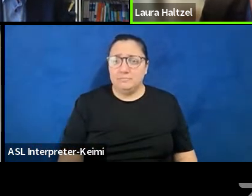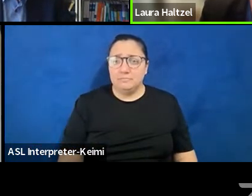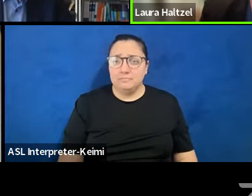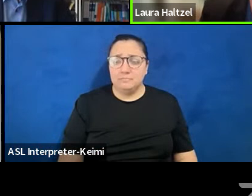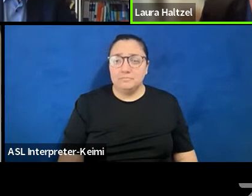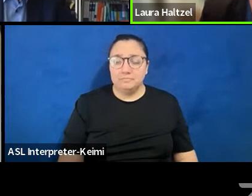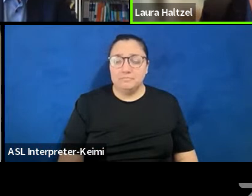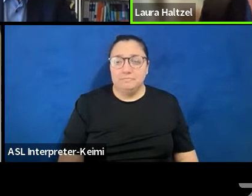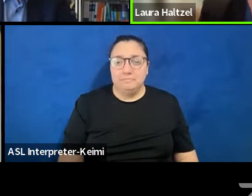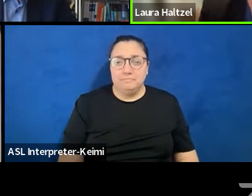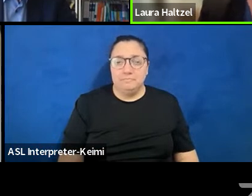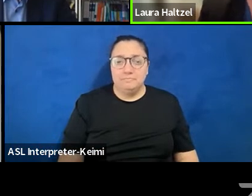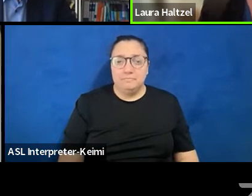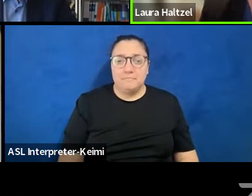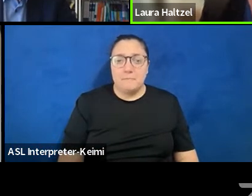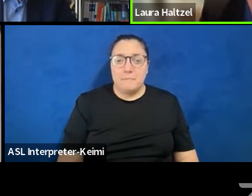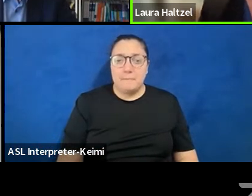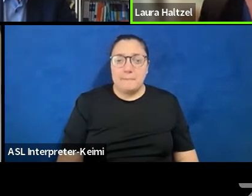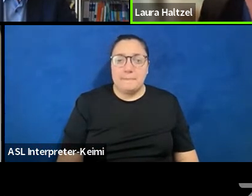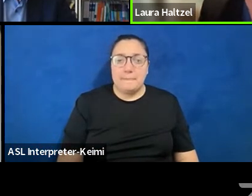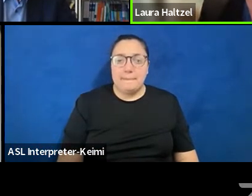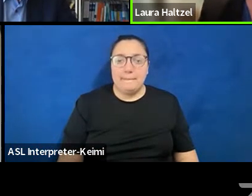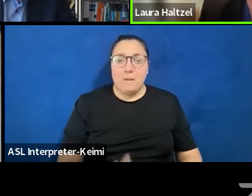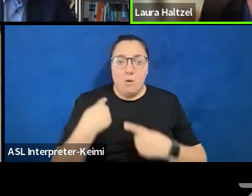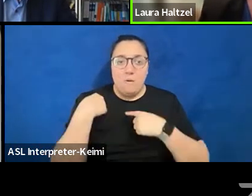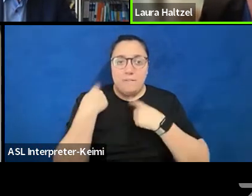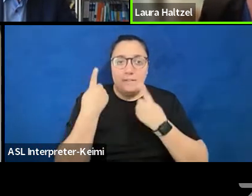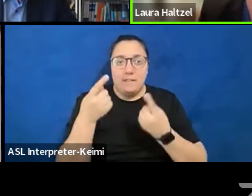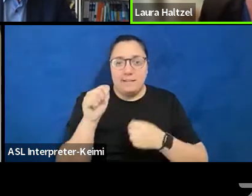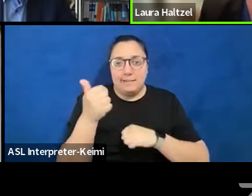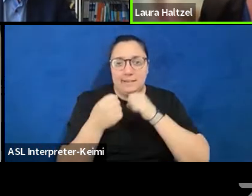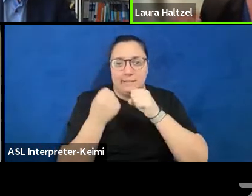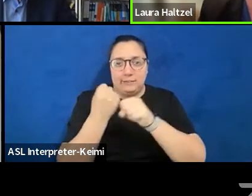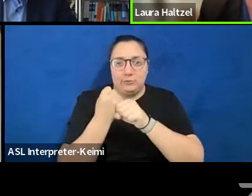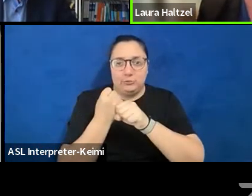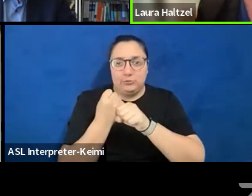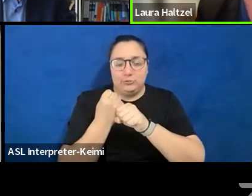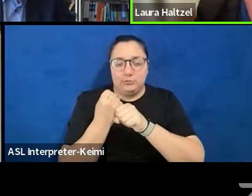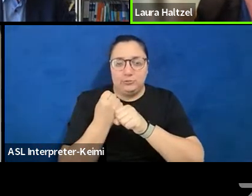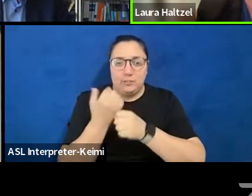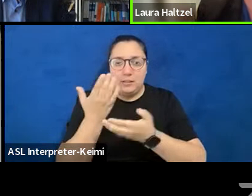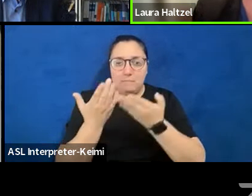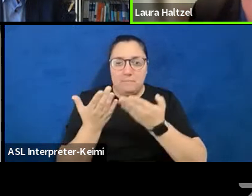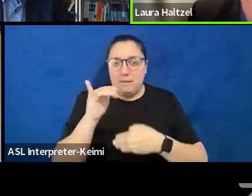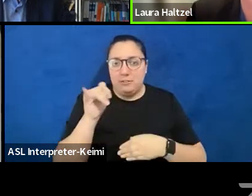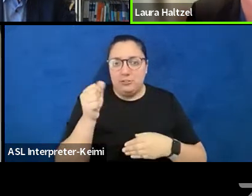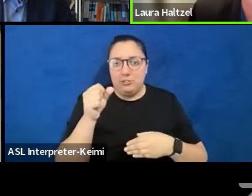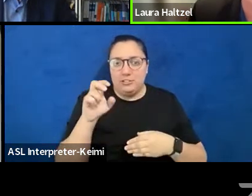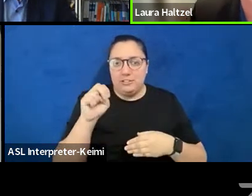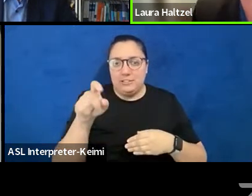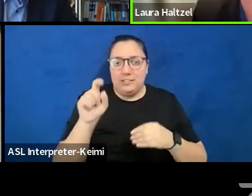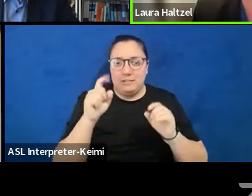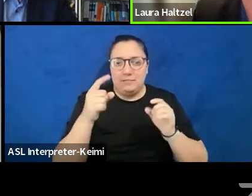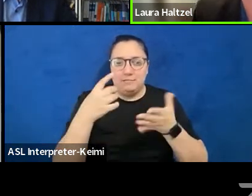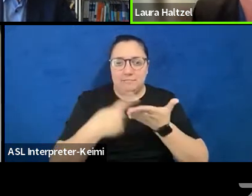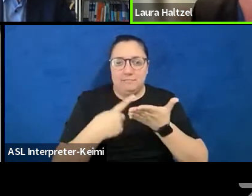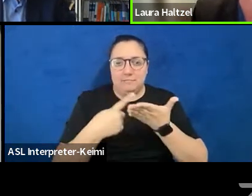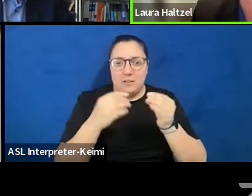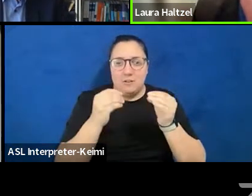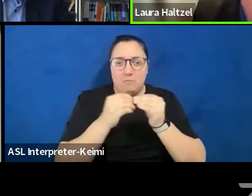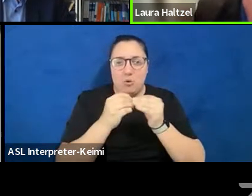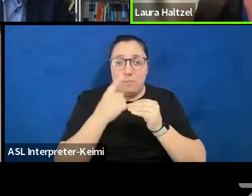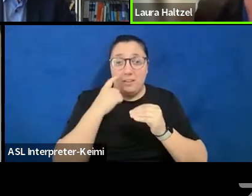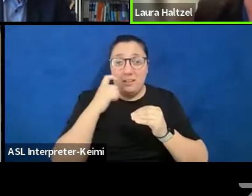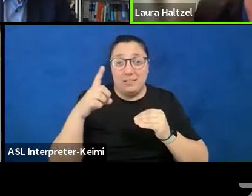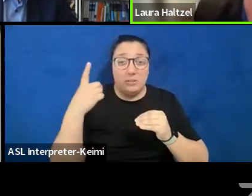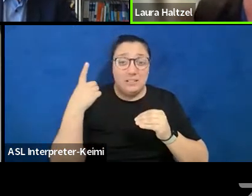Sure. So I over the last decade or so, and actually Jason can probably even speak to this better because he was, the deputy commissioner